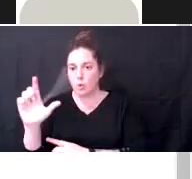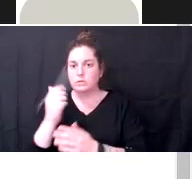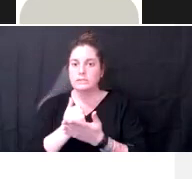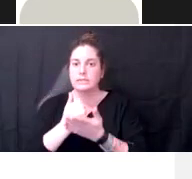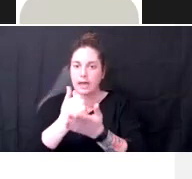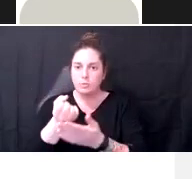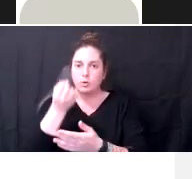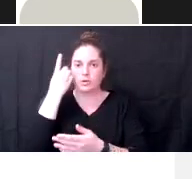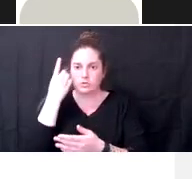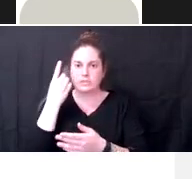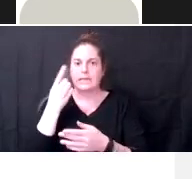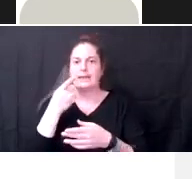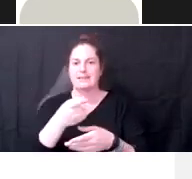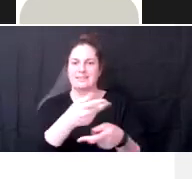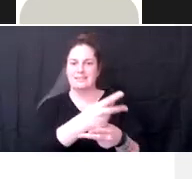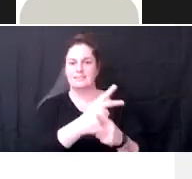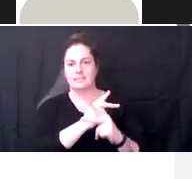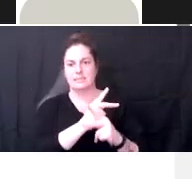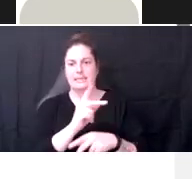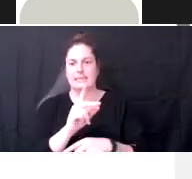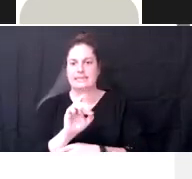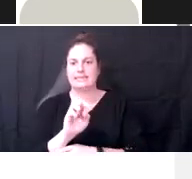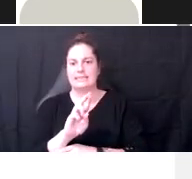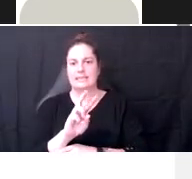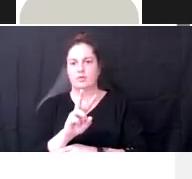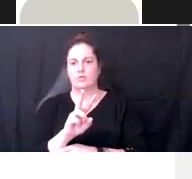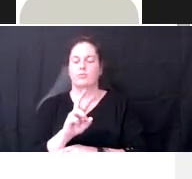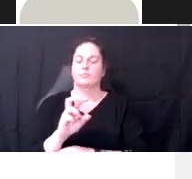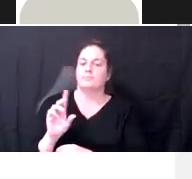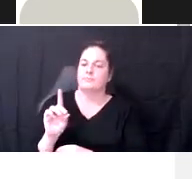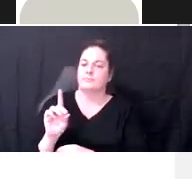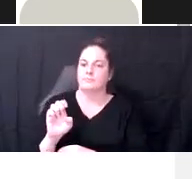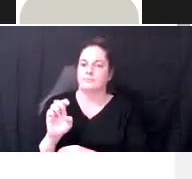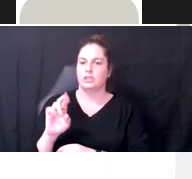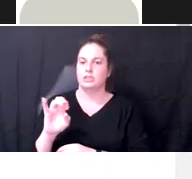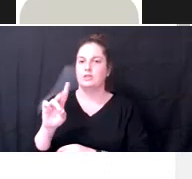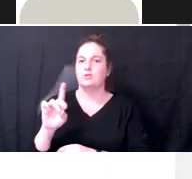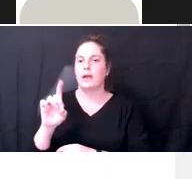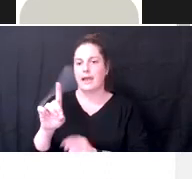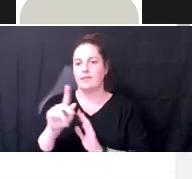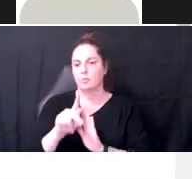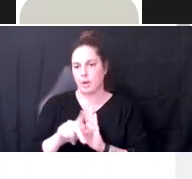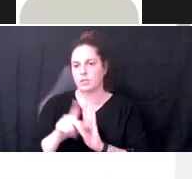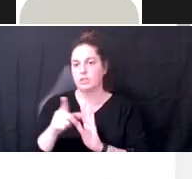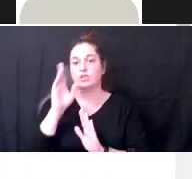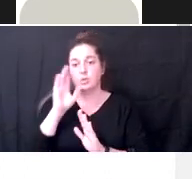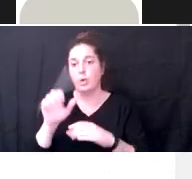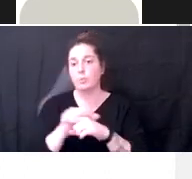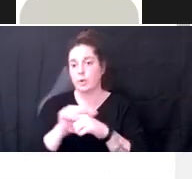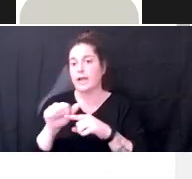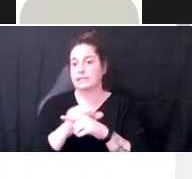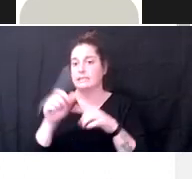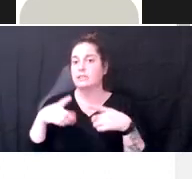derived properties and derived units. And you'll practice that in your problem set number